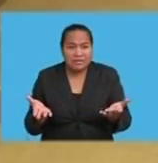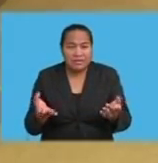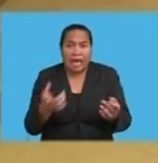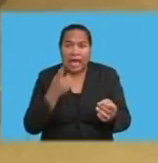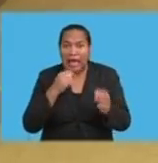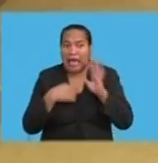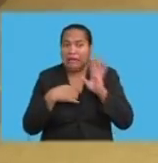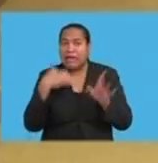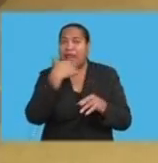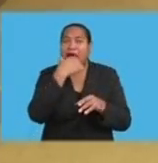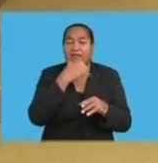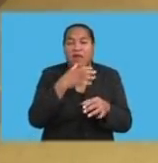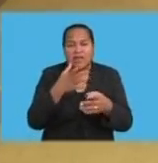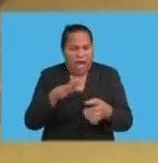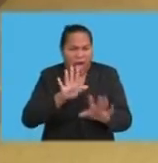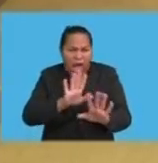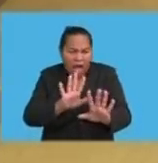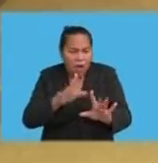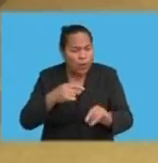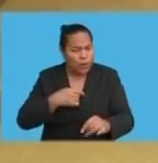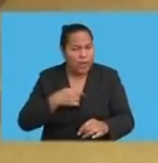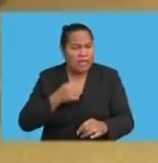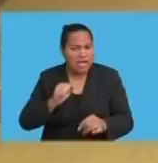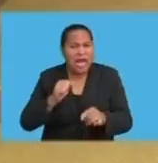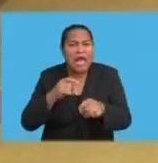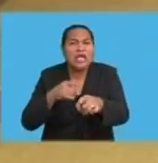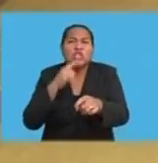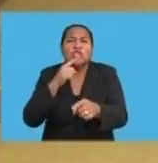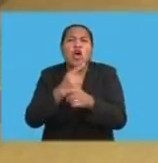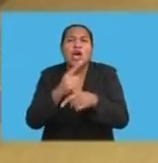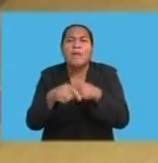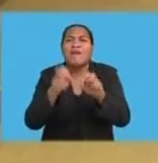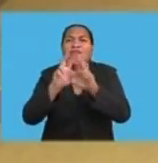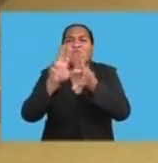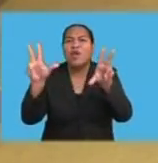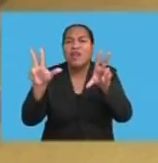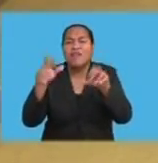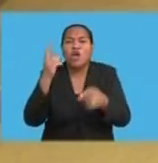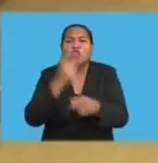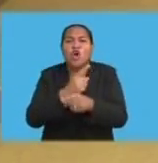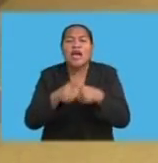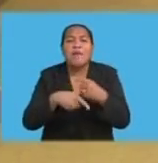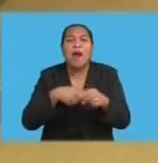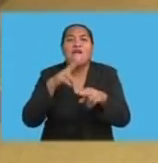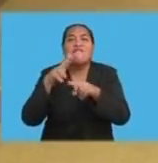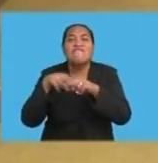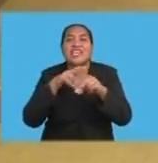We are still. He's talking about Vanua Levu. He's talking about Fiji Sun,